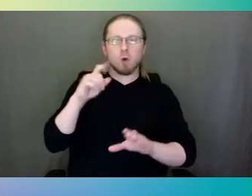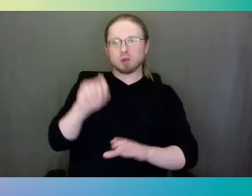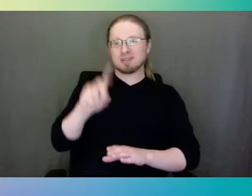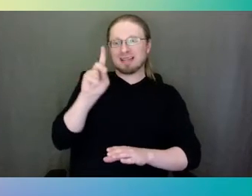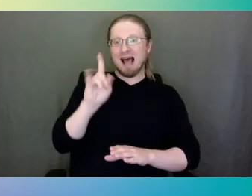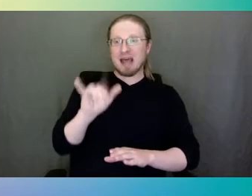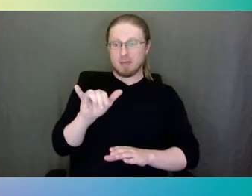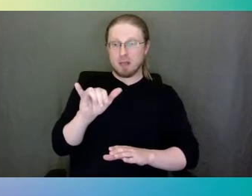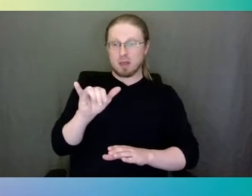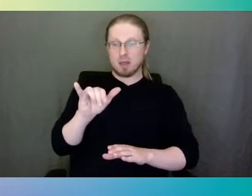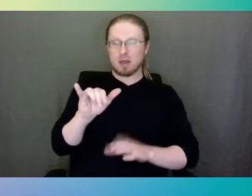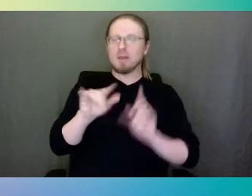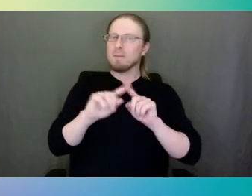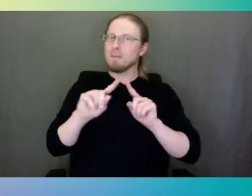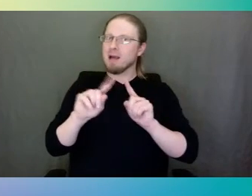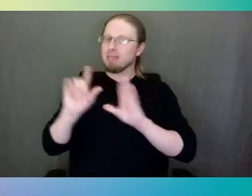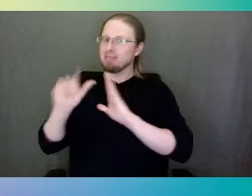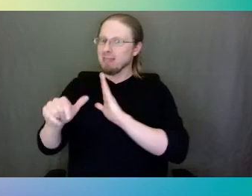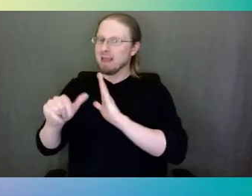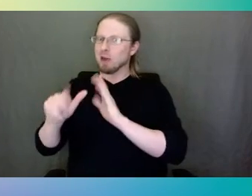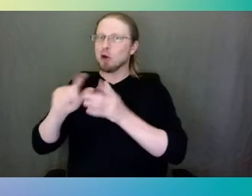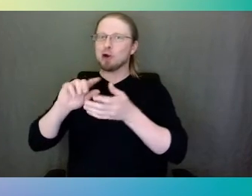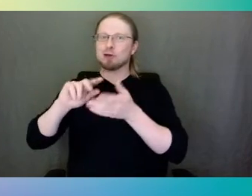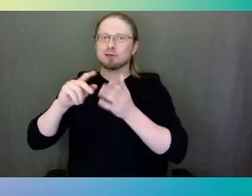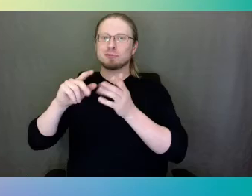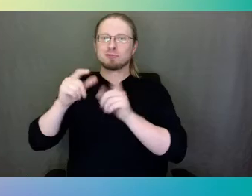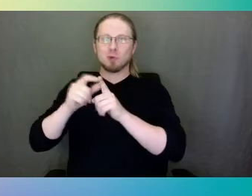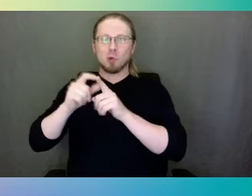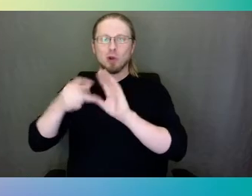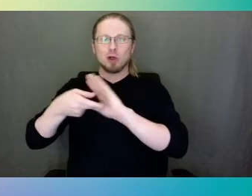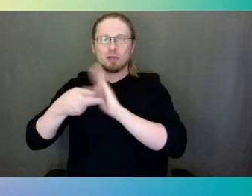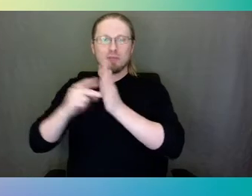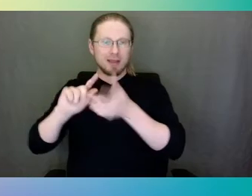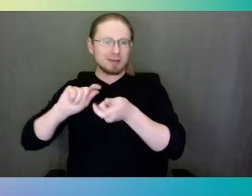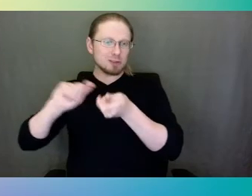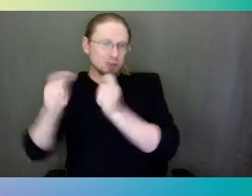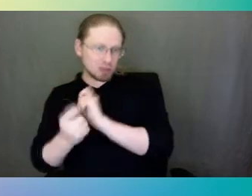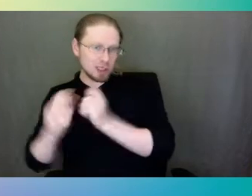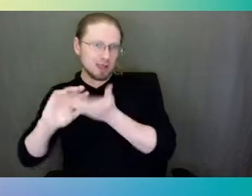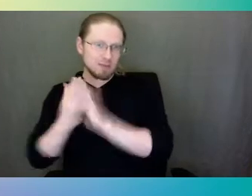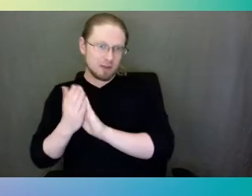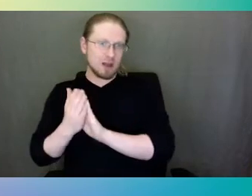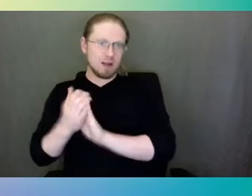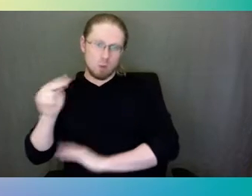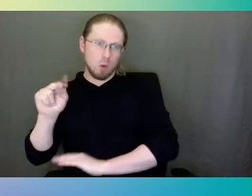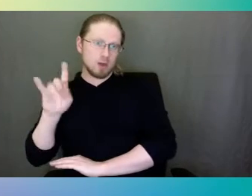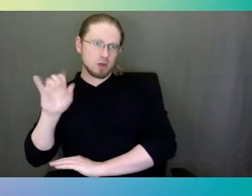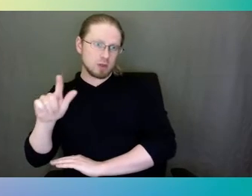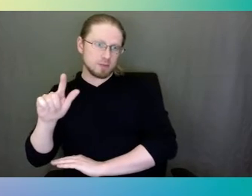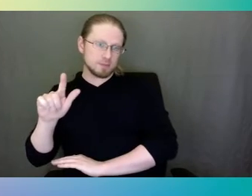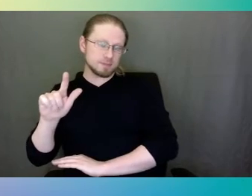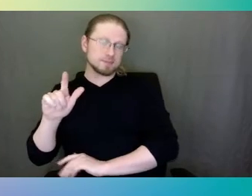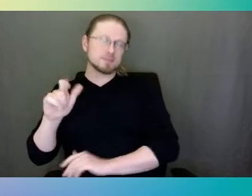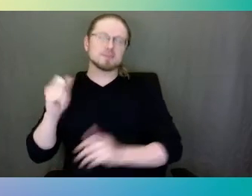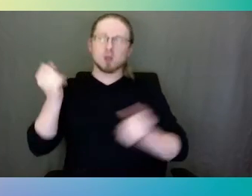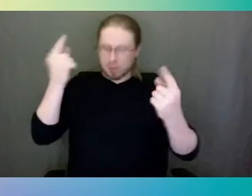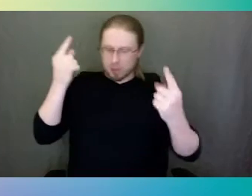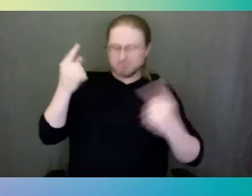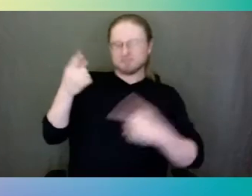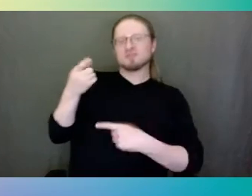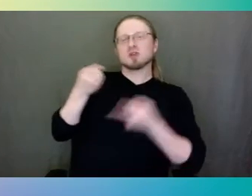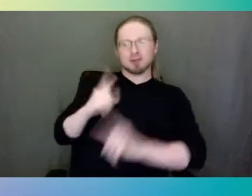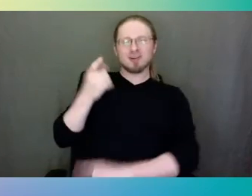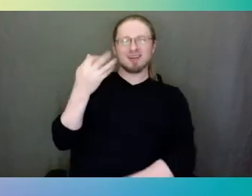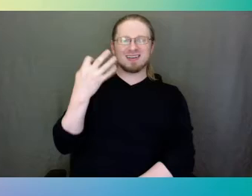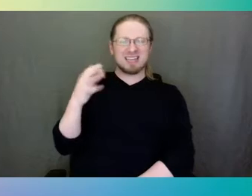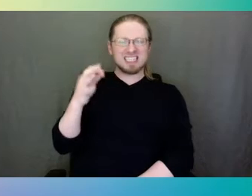to a homosexual. In the military, consensual oral sex was not against military law. This had